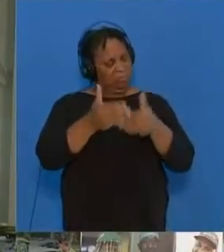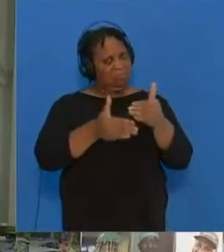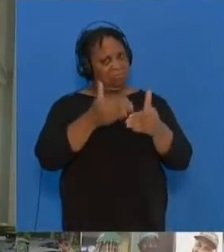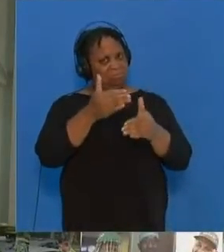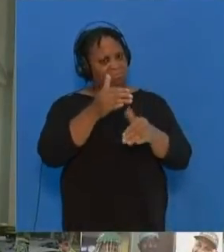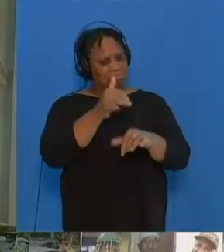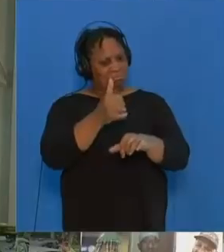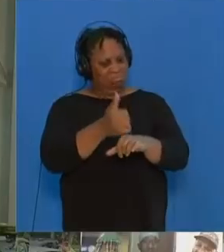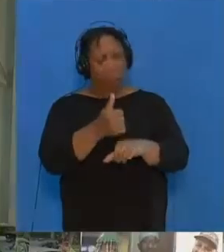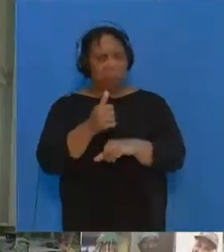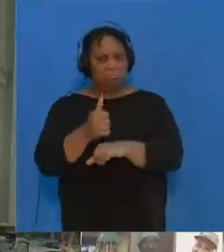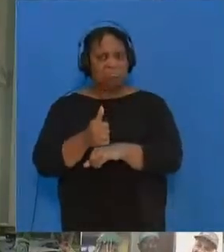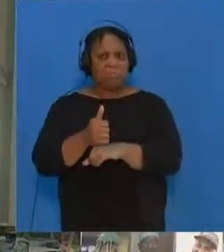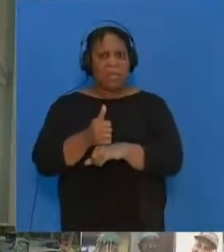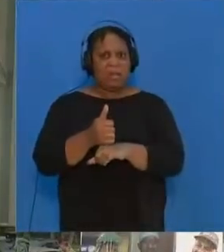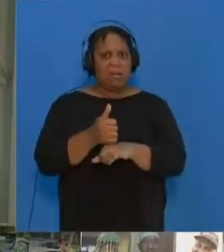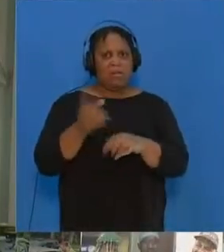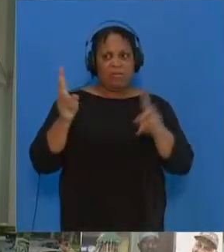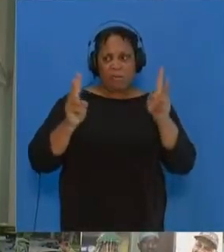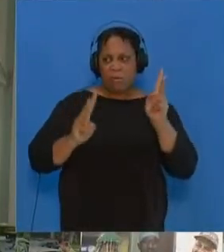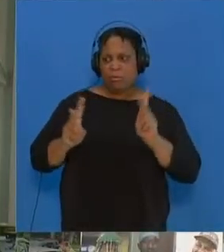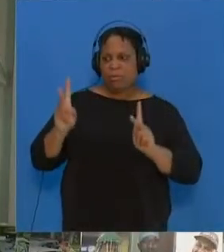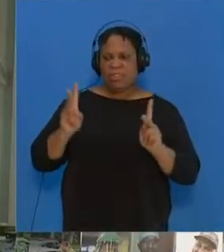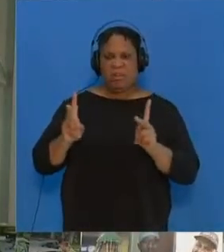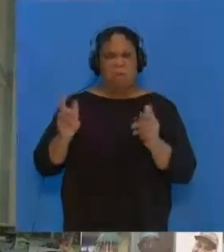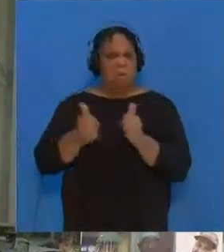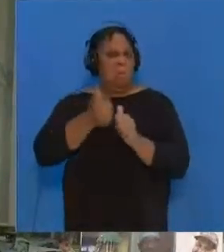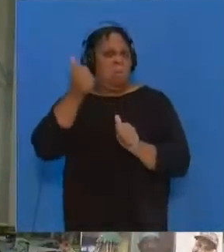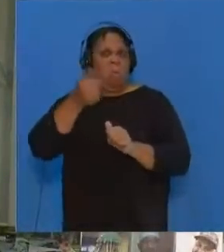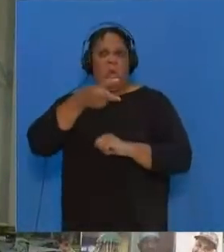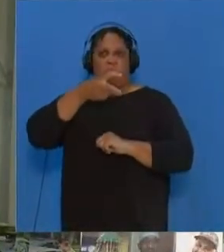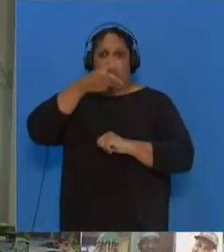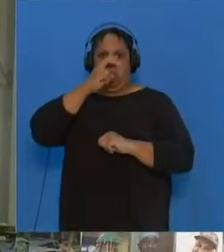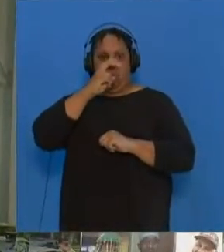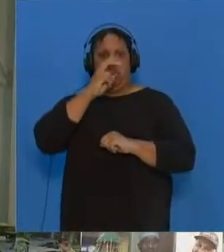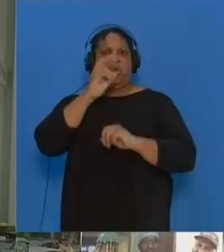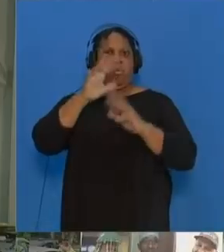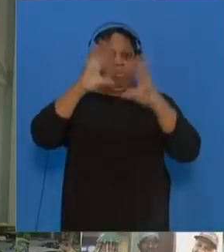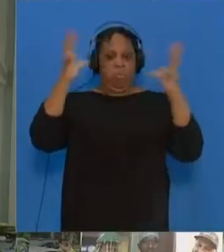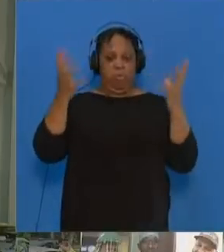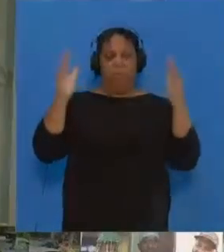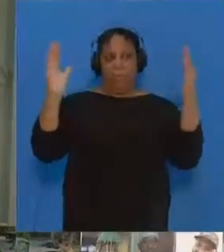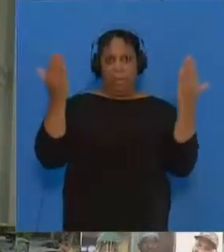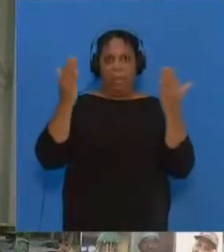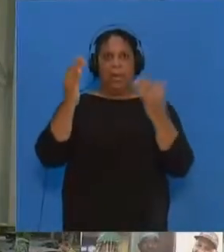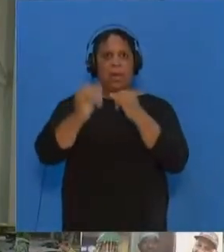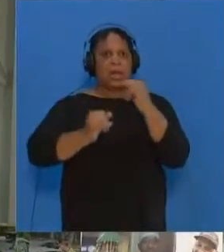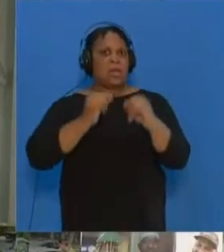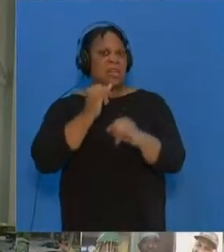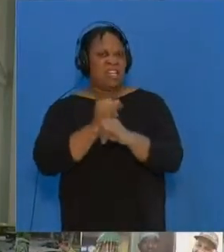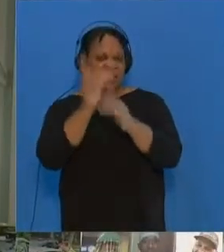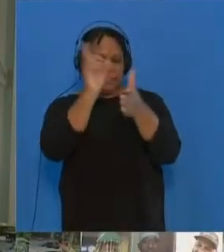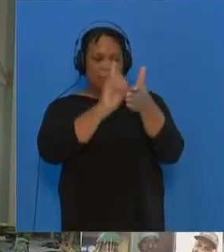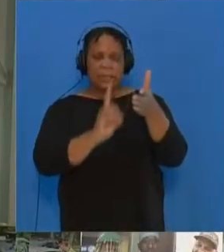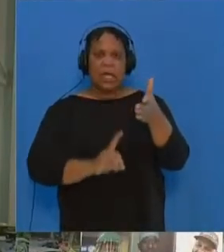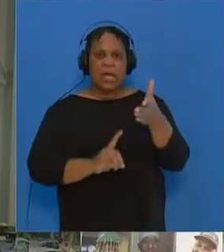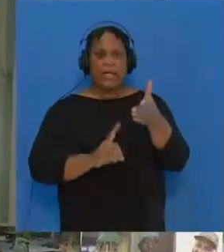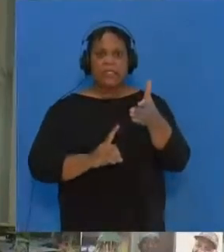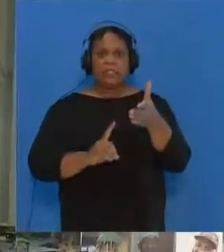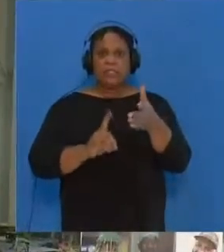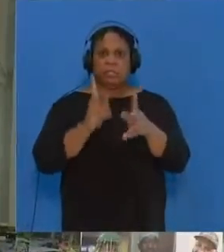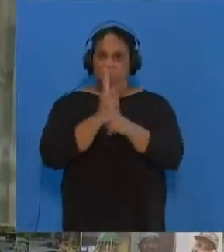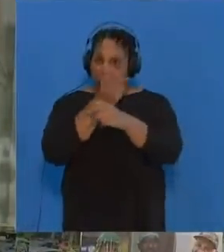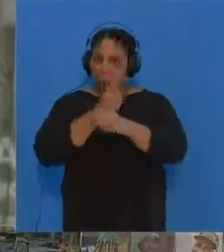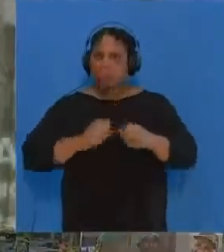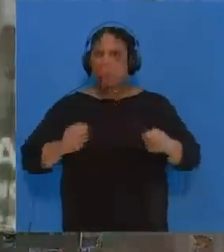arriving visitors will be the most stringent in the world and are designed to keep our residents and visitors safe. The Antigua government recently